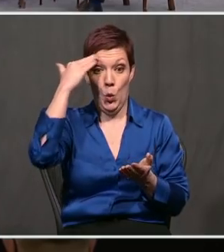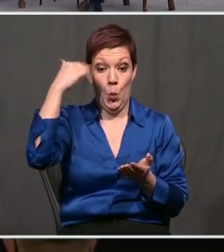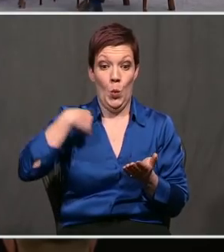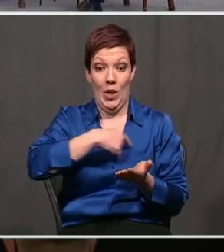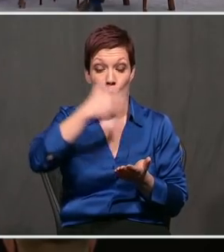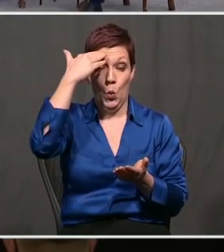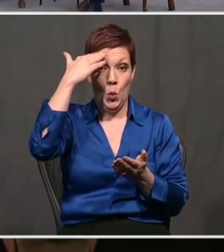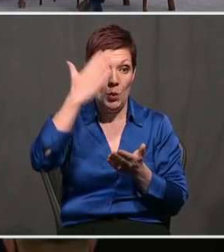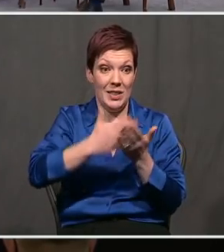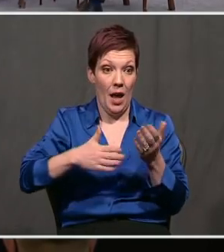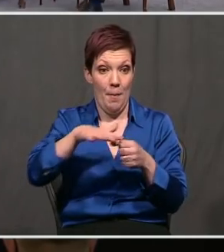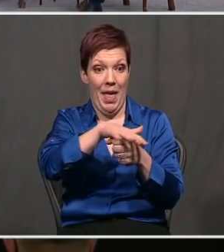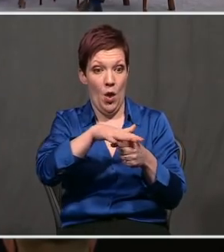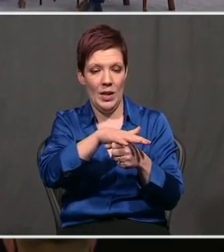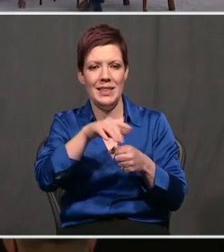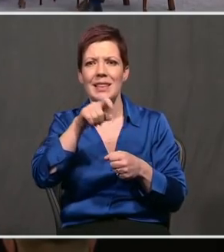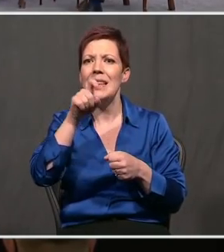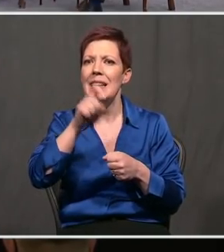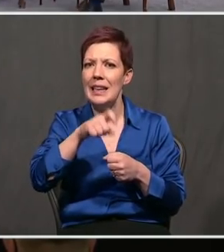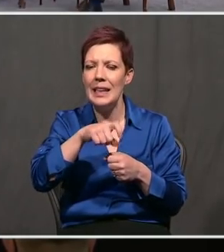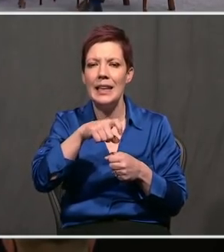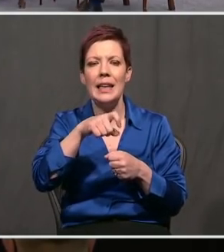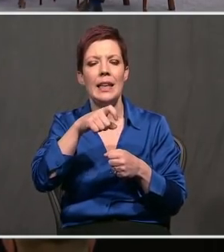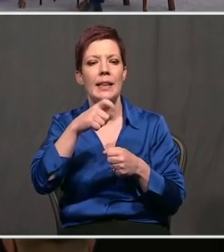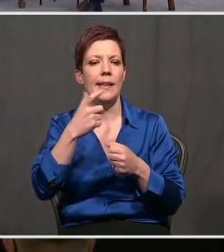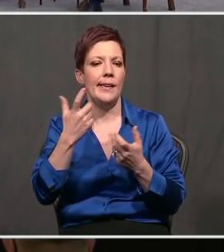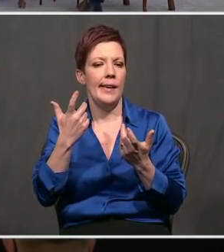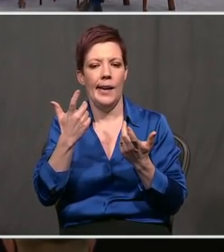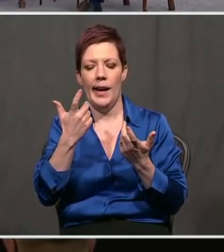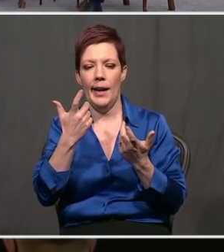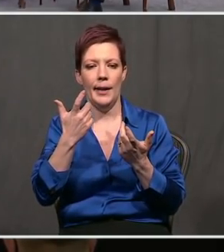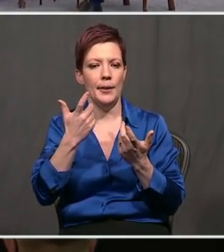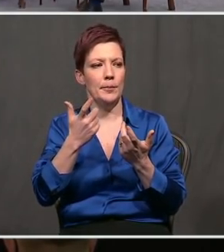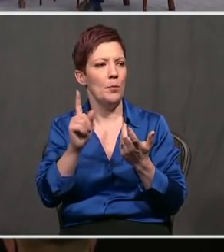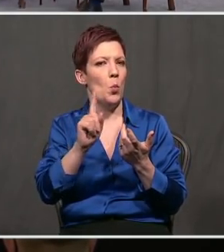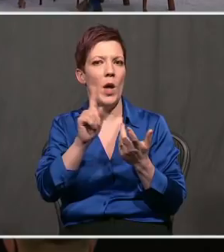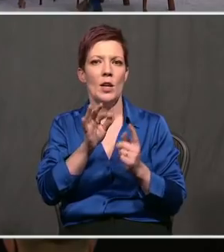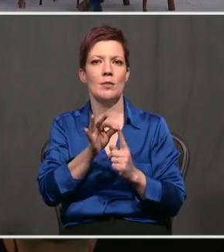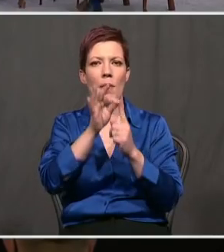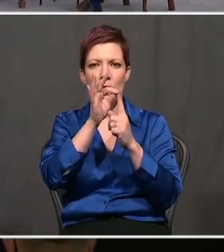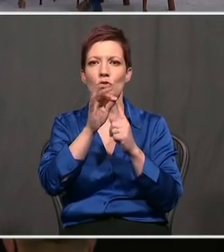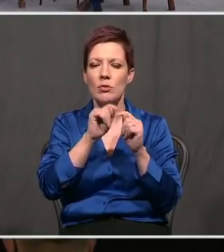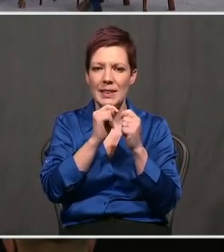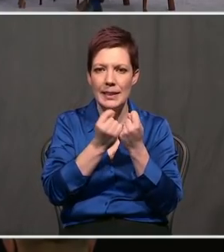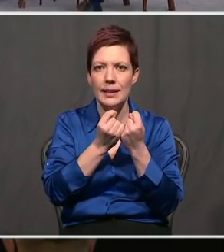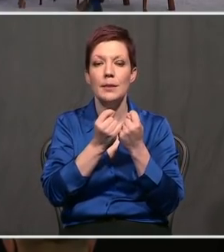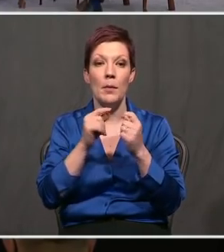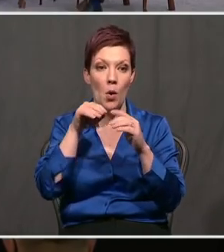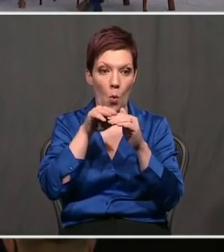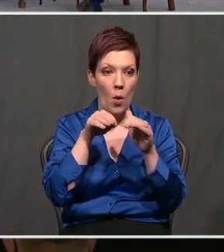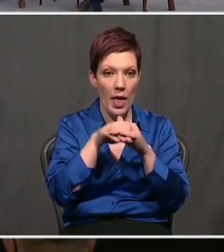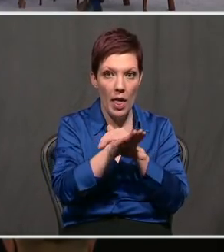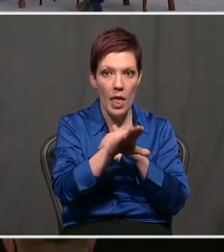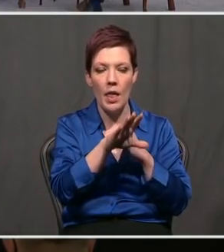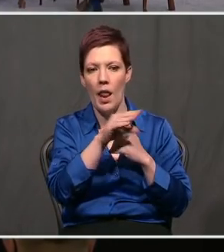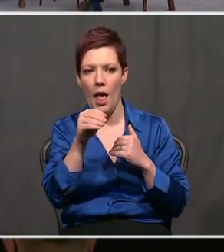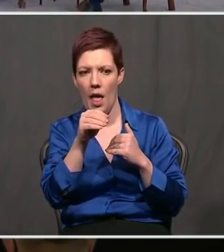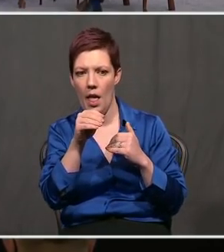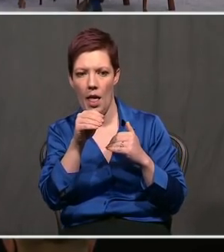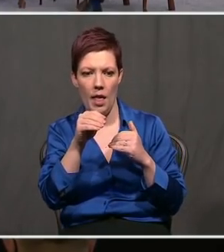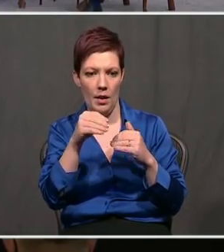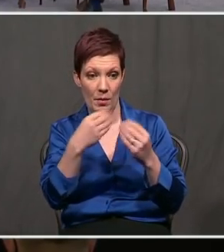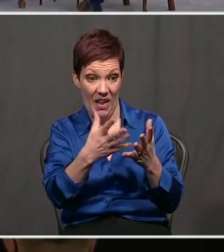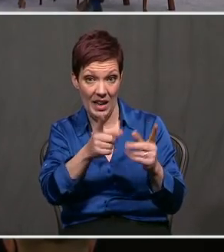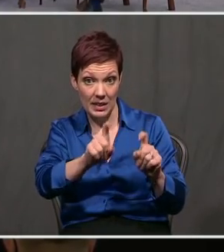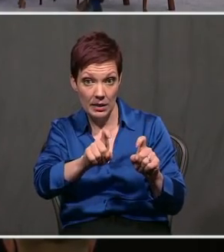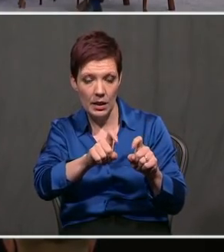certain areas that we know we're going to have to go in there with strike teams to administer these vaccinations. And so we have some that are commercial, but we also have stood